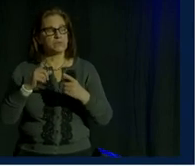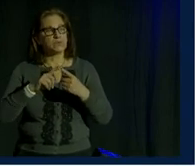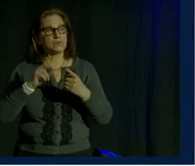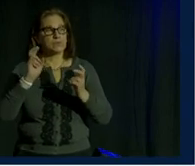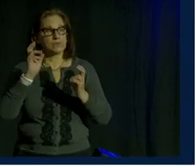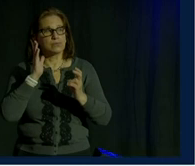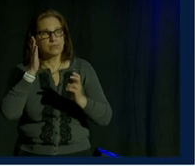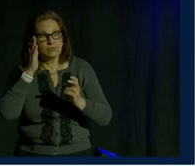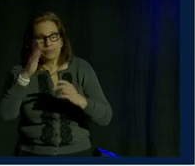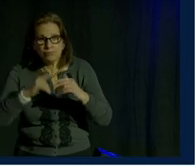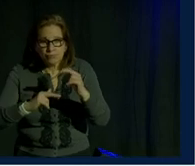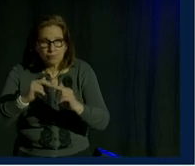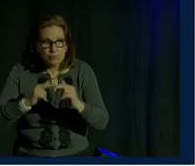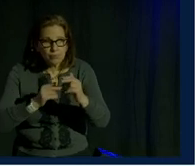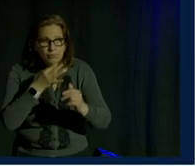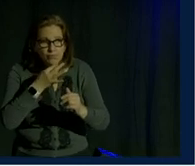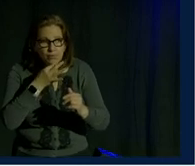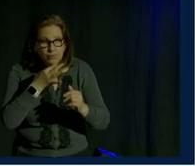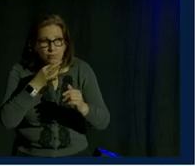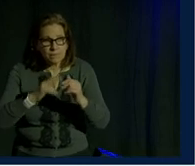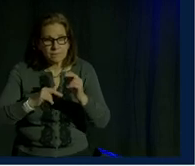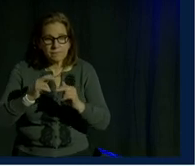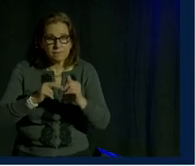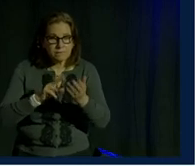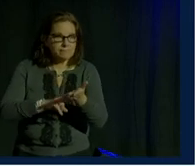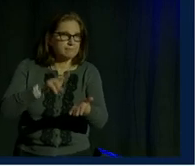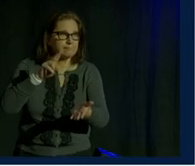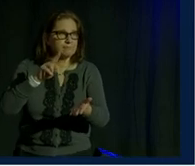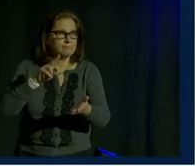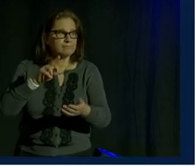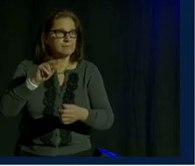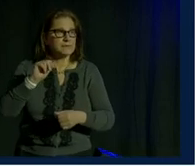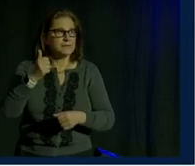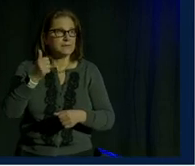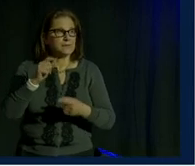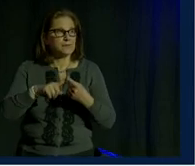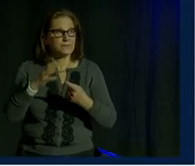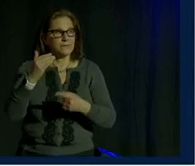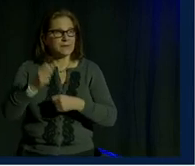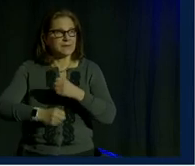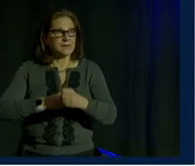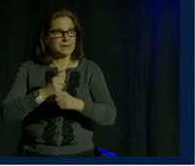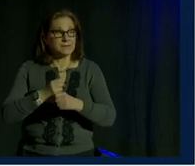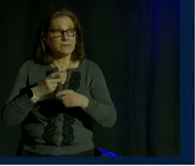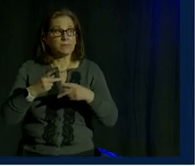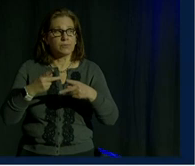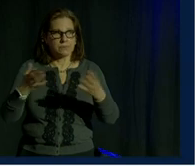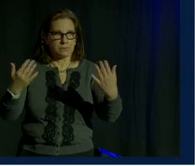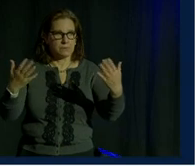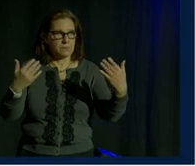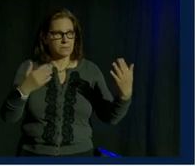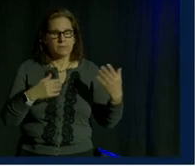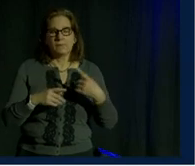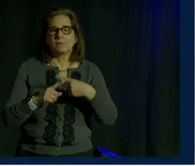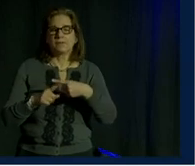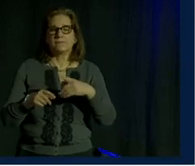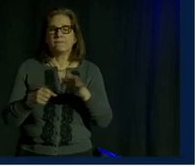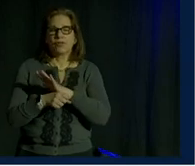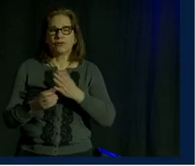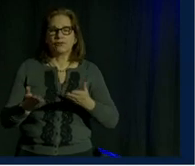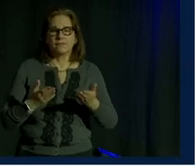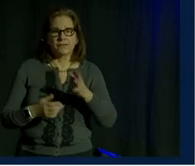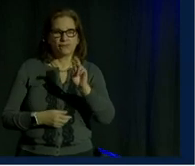will consider existing and to-be-constructed office buildings, and the lease term is 10 to 15 years,